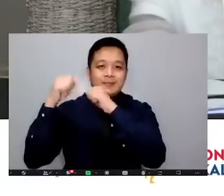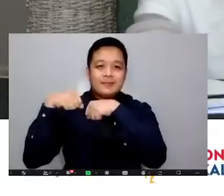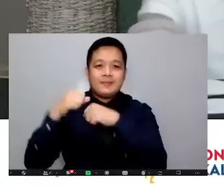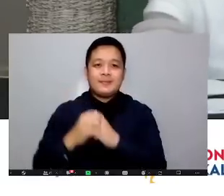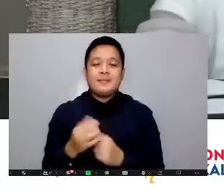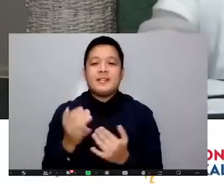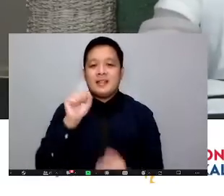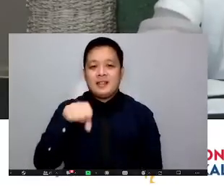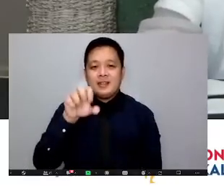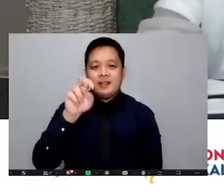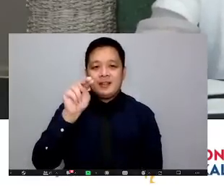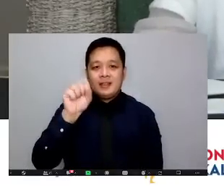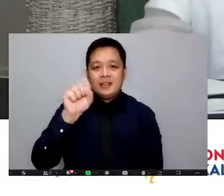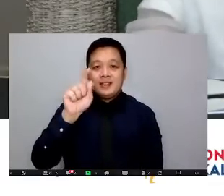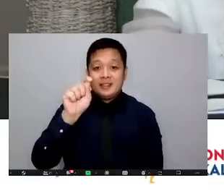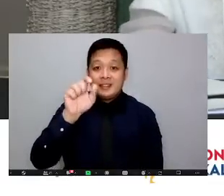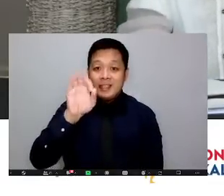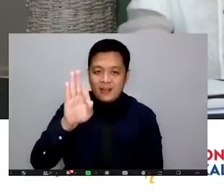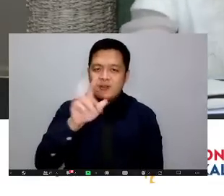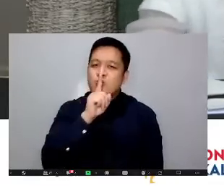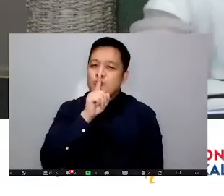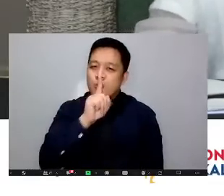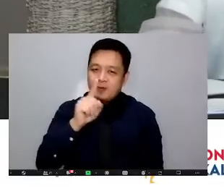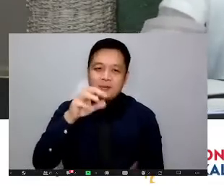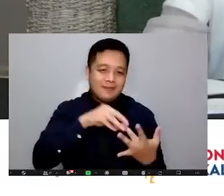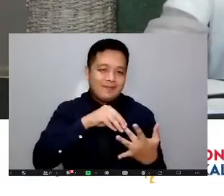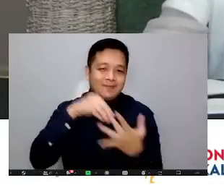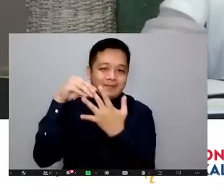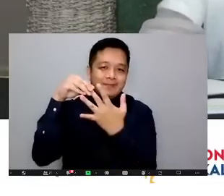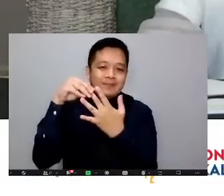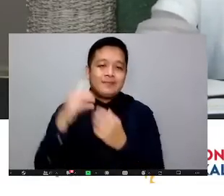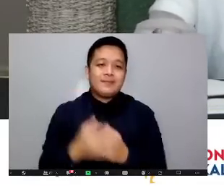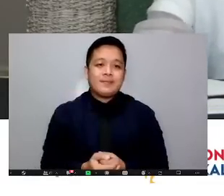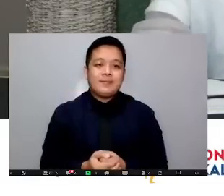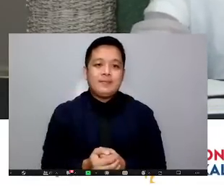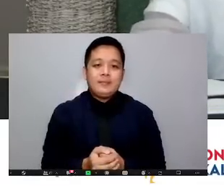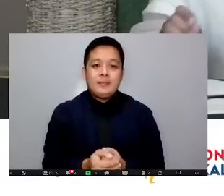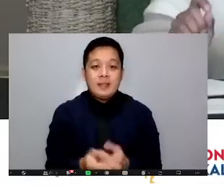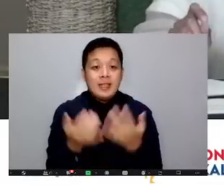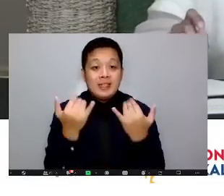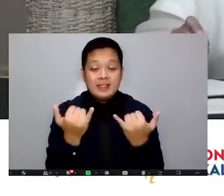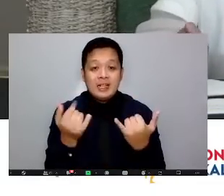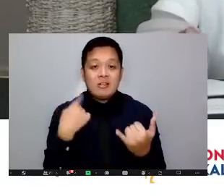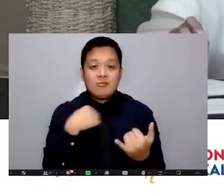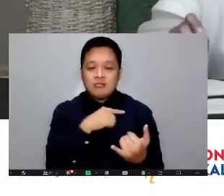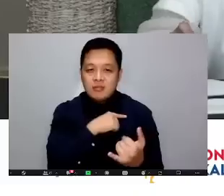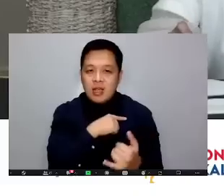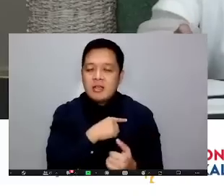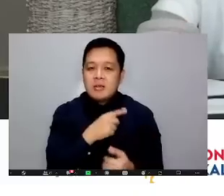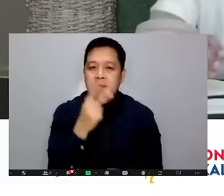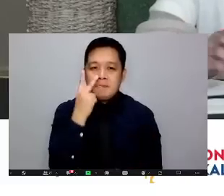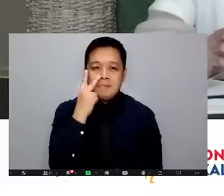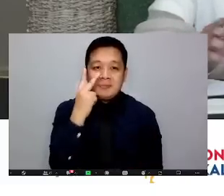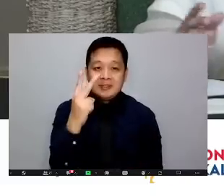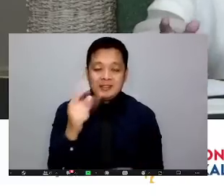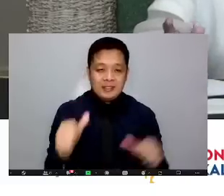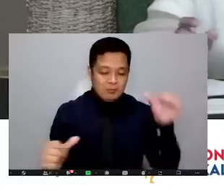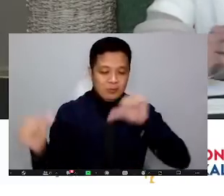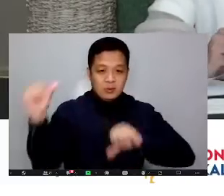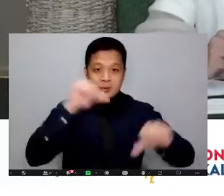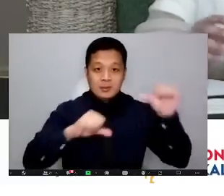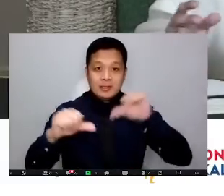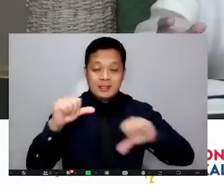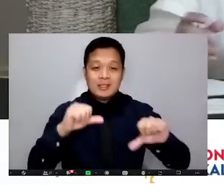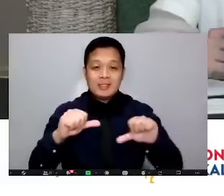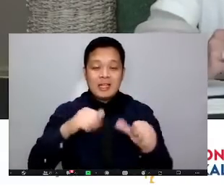one of a kind. Yes, indeed. And for this year, as we unveil another breed of young scientists, researchers, and innovators, let us first get